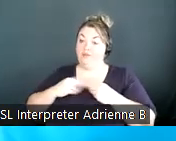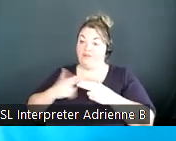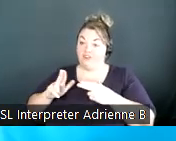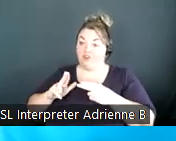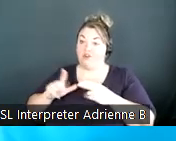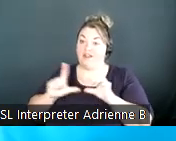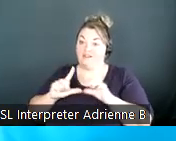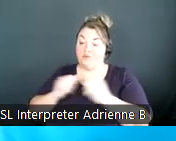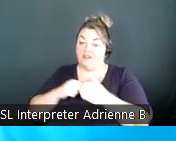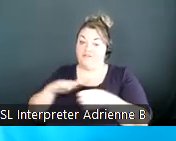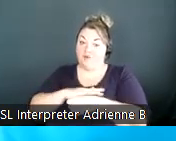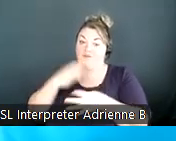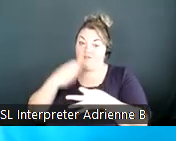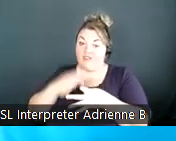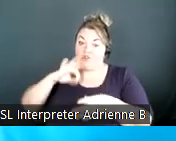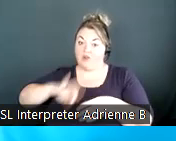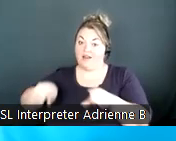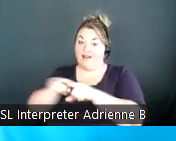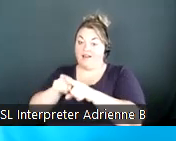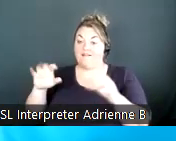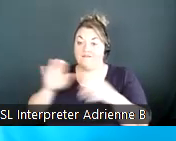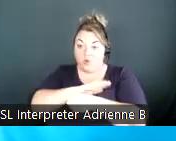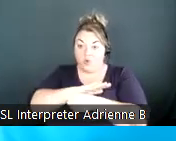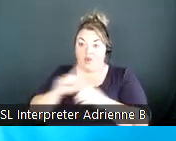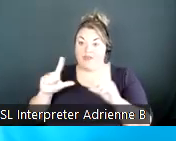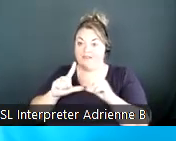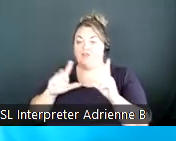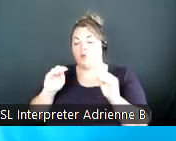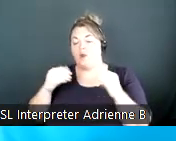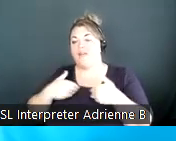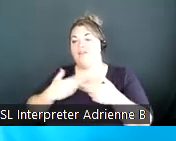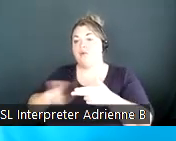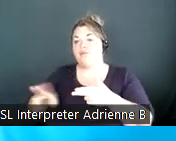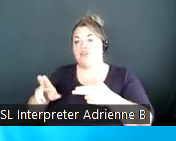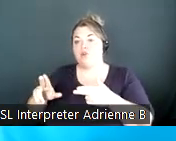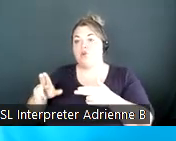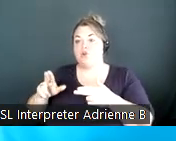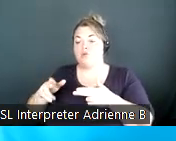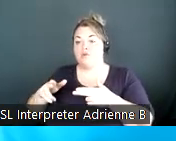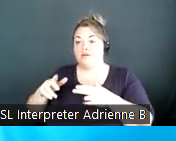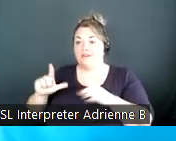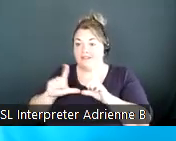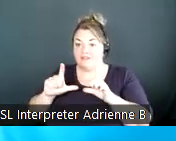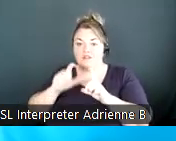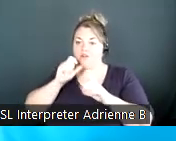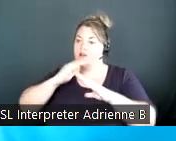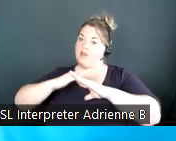credit as a full license. So having a provisional license should not be a barrier to